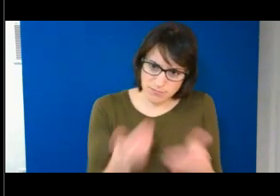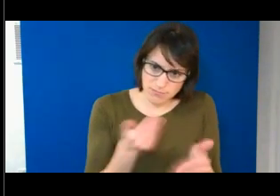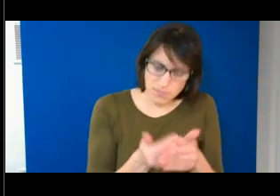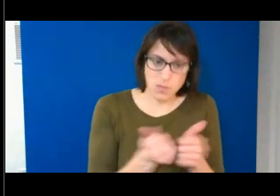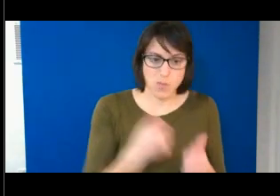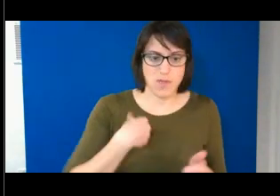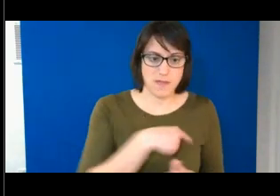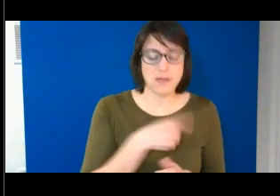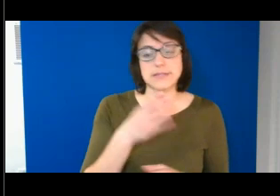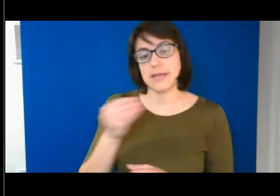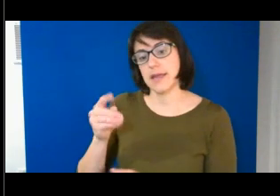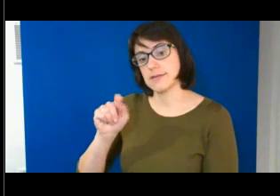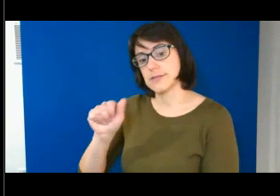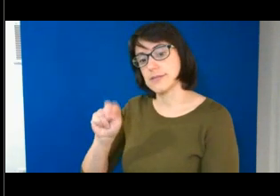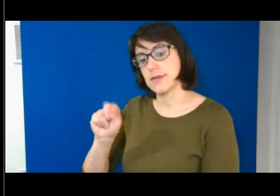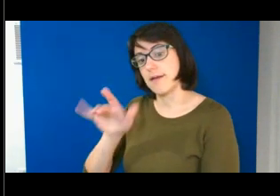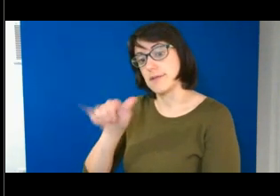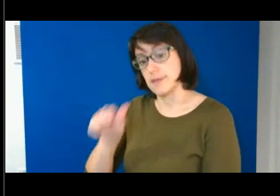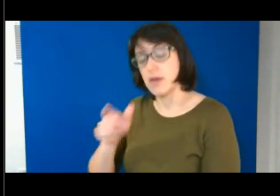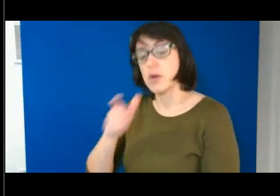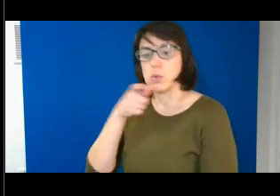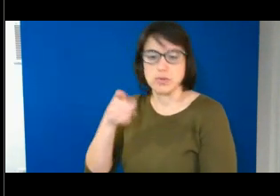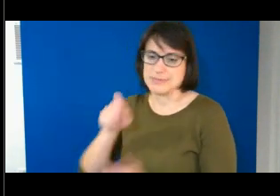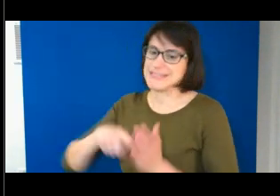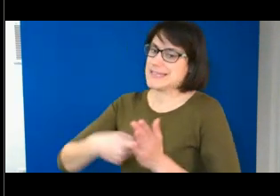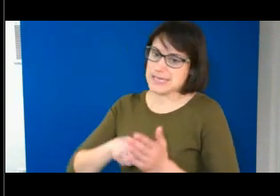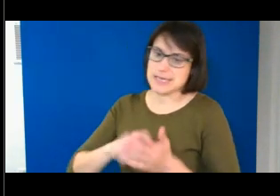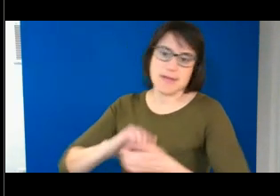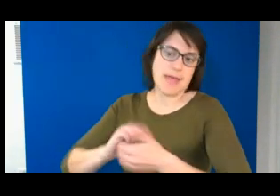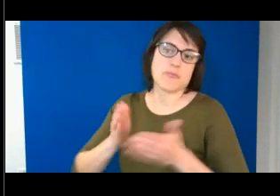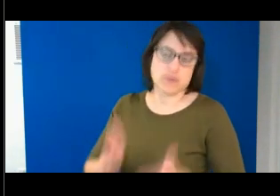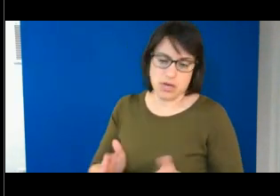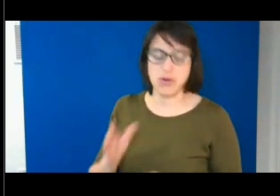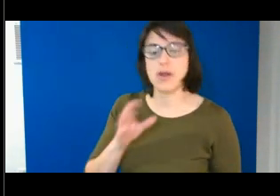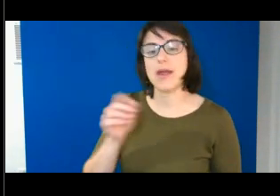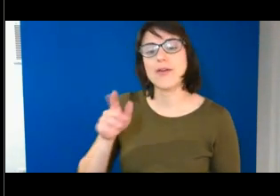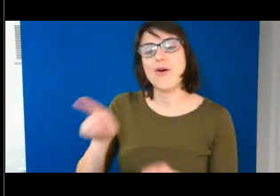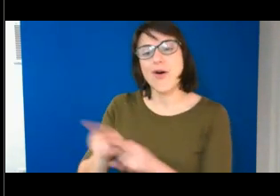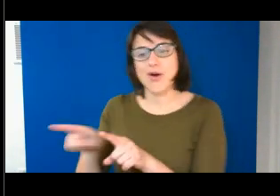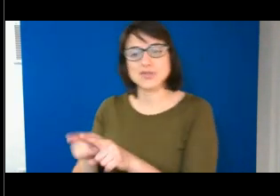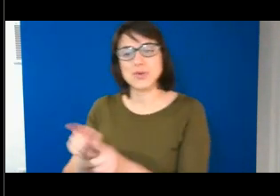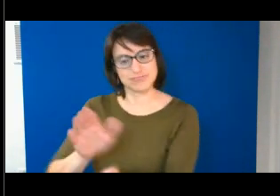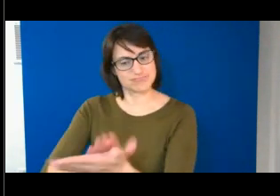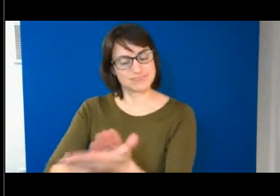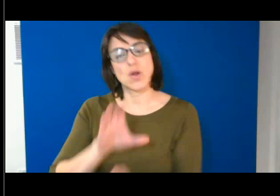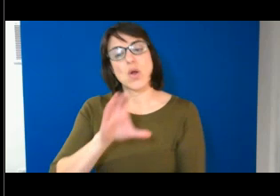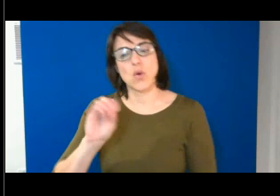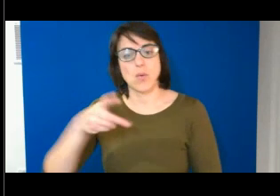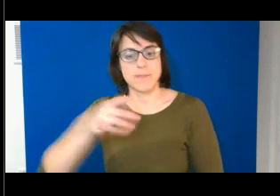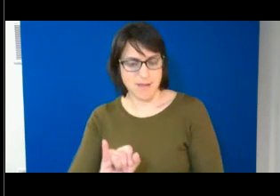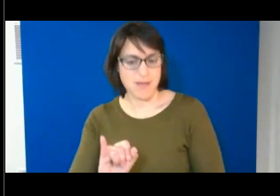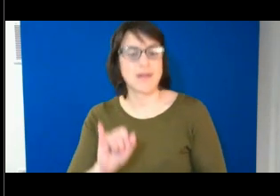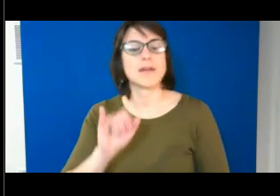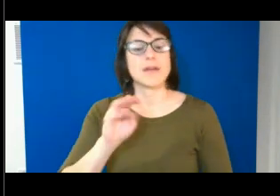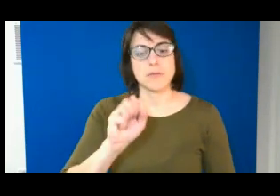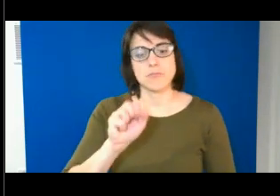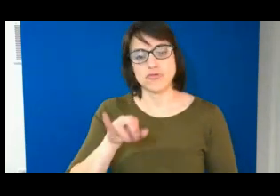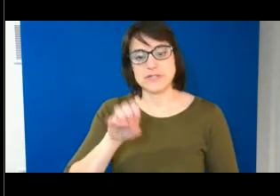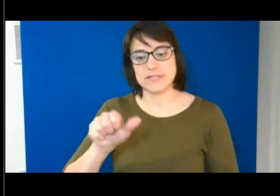Tanya, who's been also a really key collaborator, and a special shout out, of course, to our co-PI, Theresa Talley, with California Sea